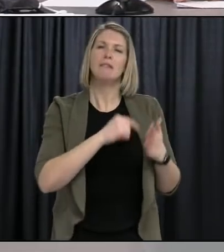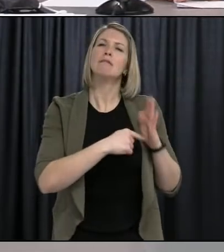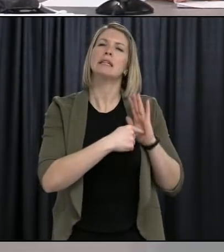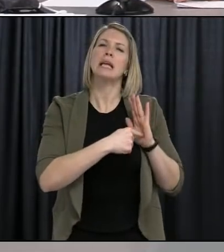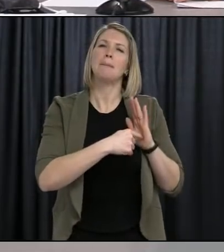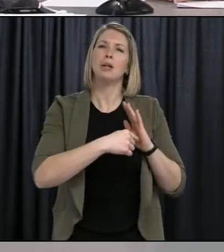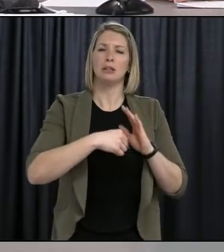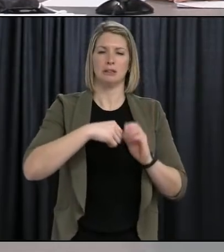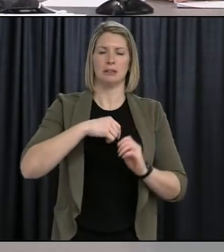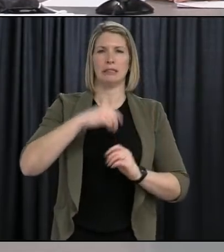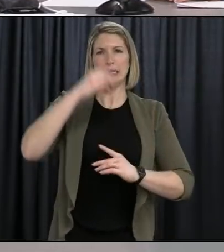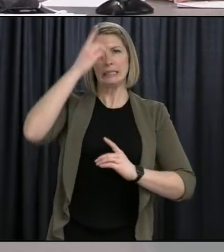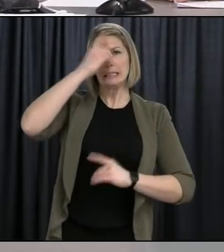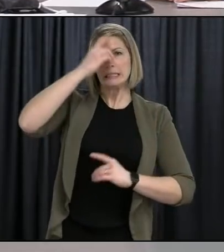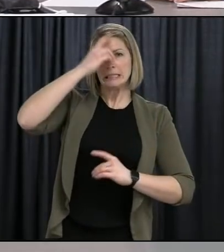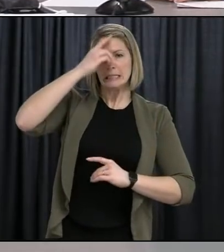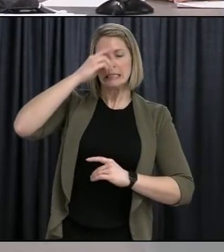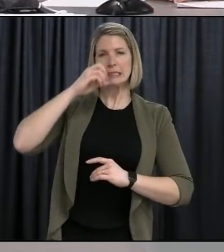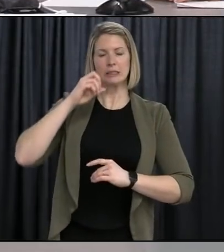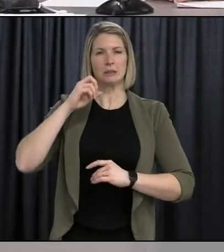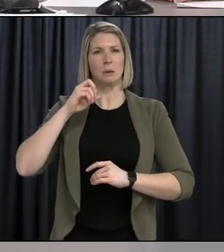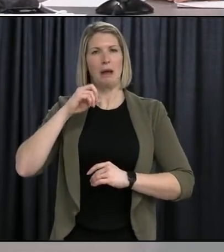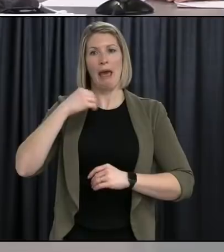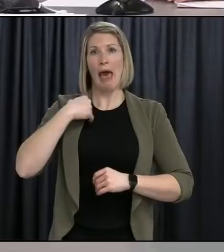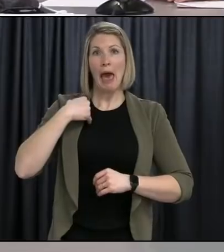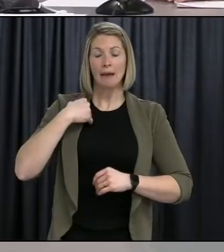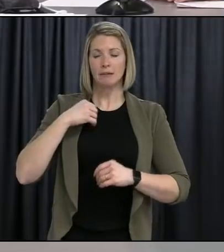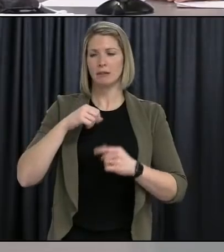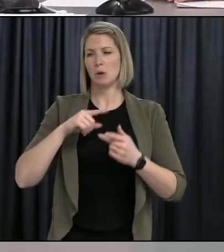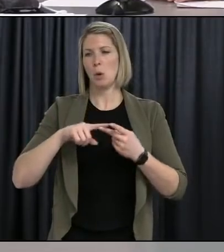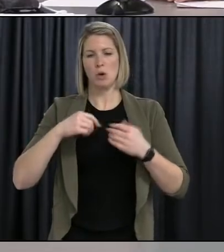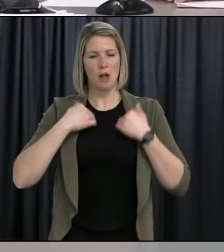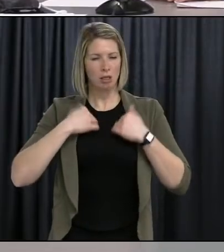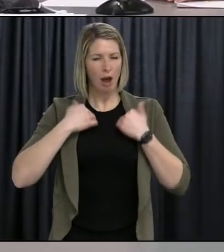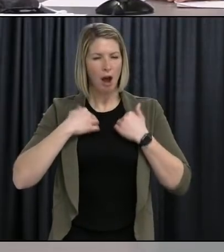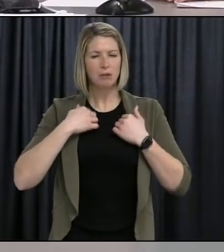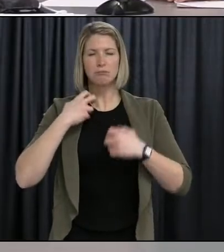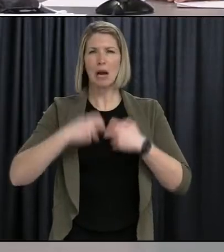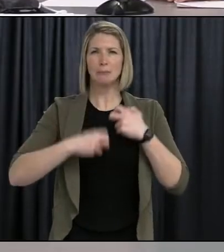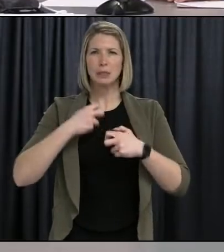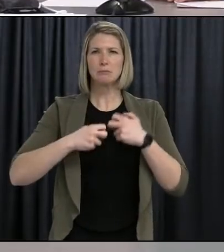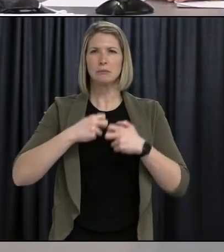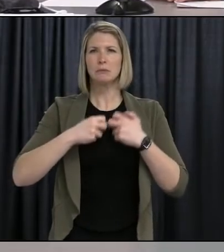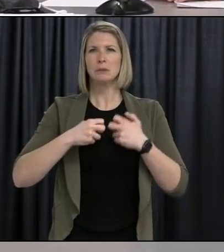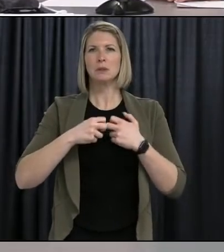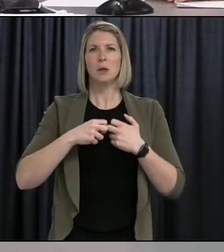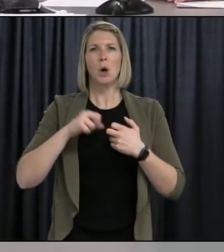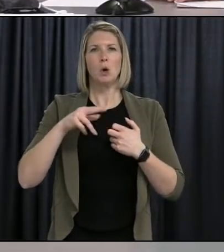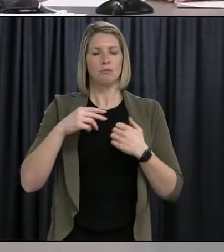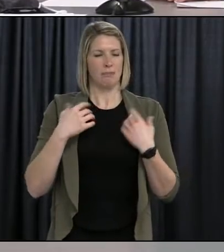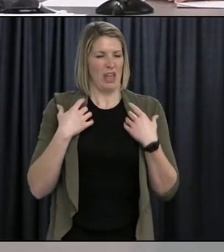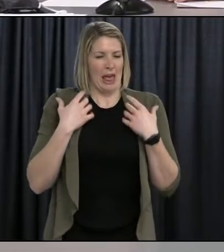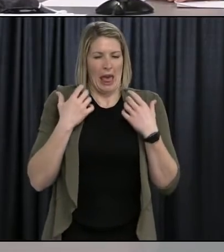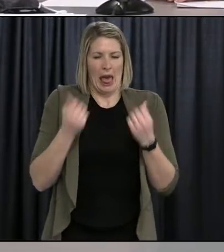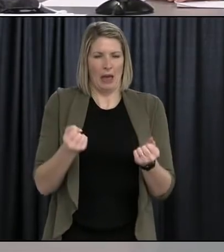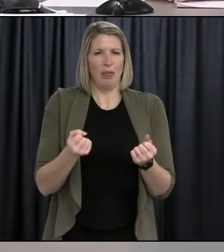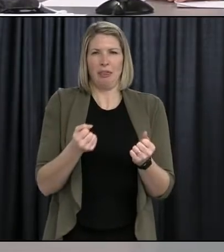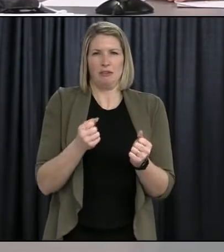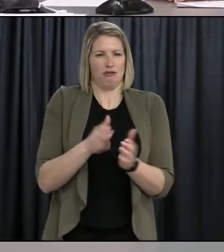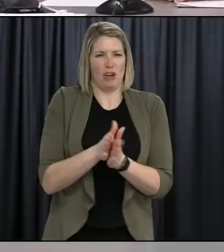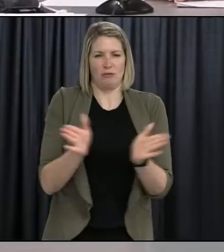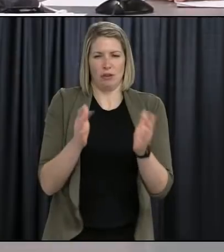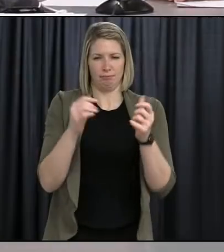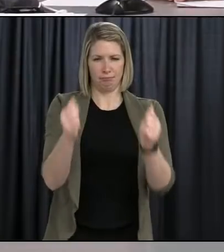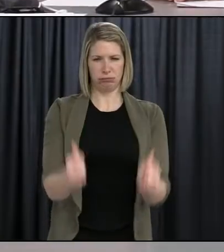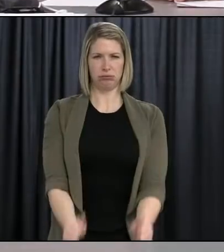otherwise not in specific good health, maybe they have pulmonary function issues, how do you go about assessing the degree of